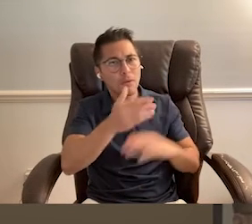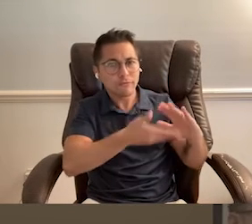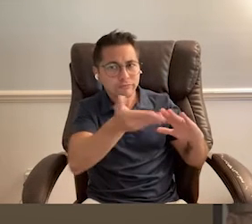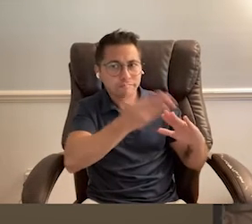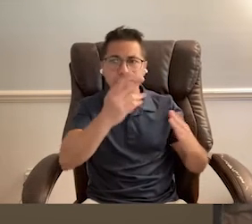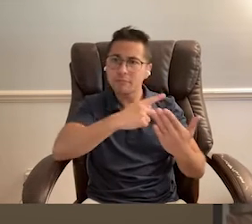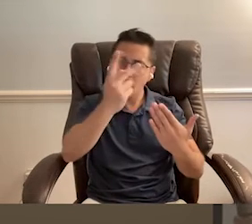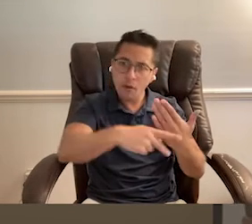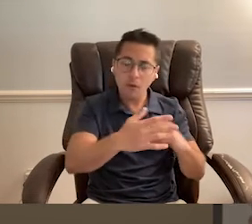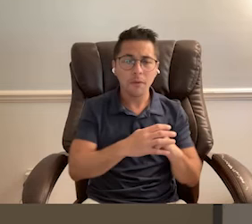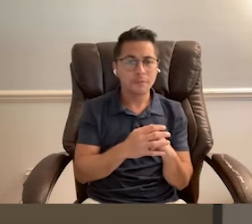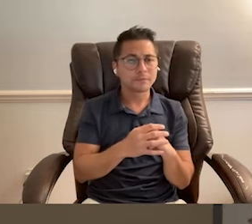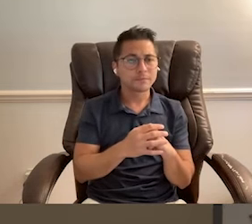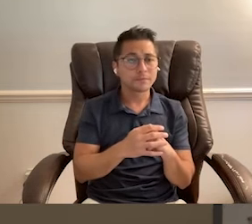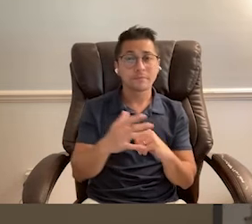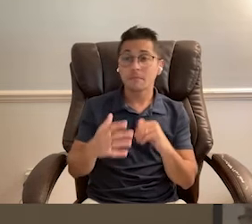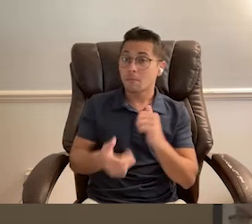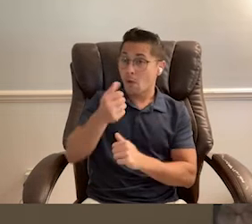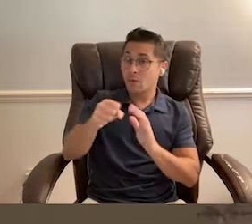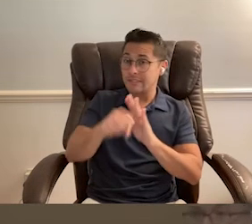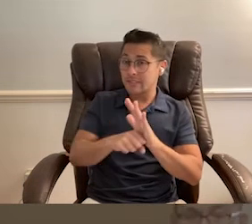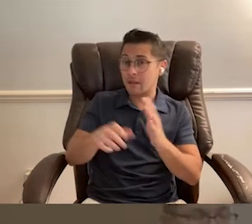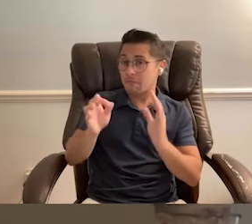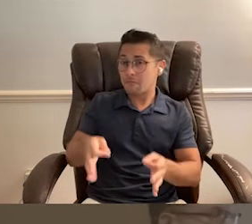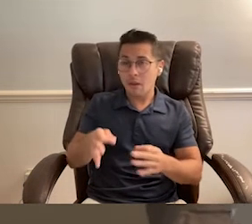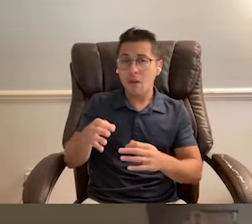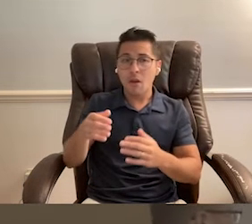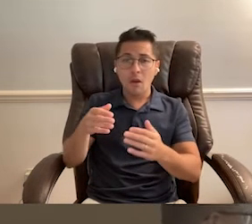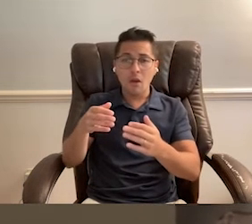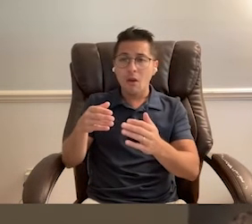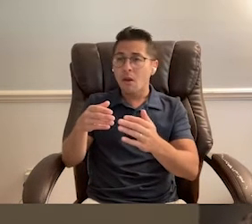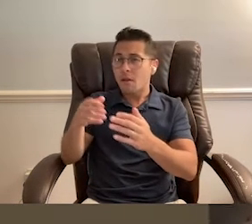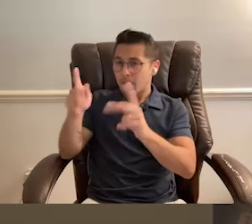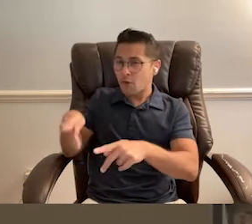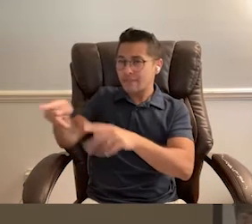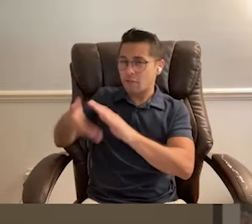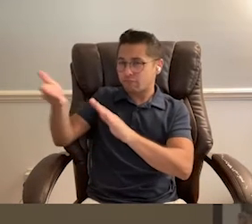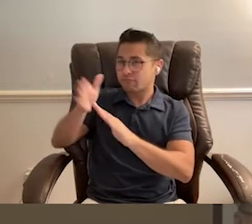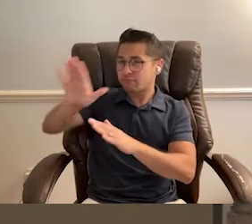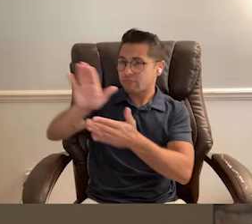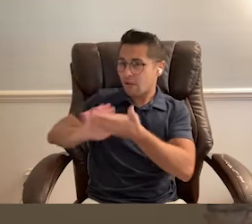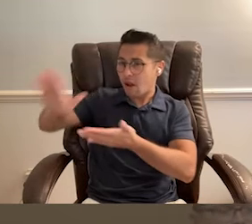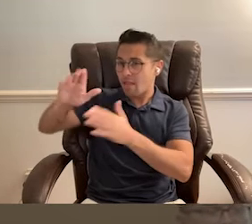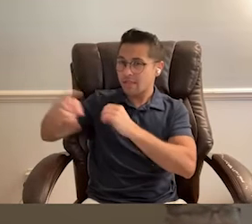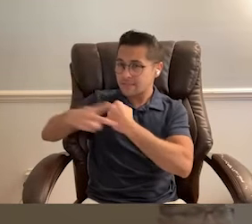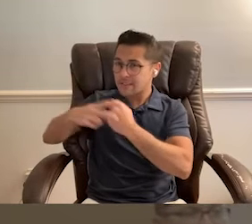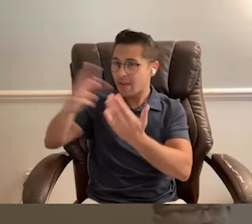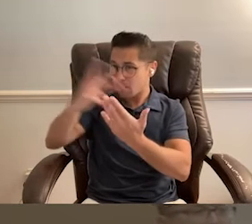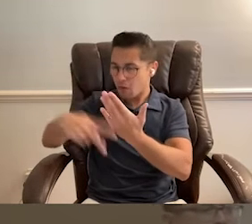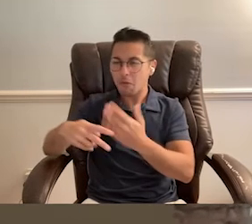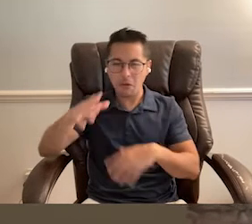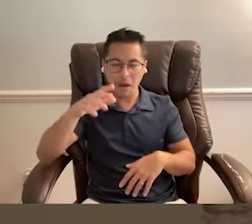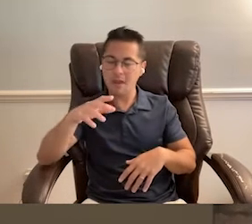Primarily, most states chose to go with whoever was running their college savings program. Florida did the same thing. And really,